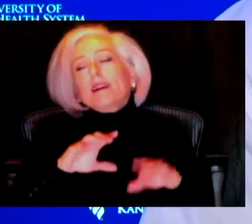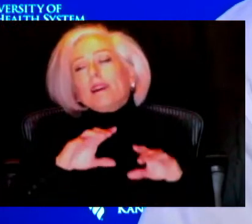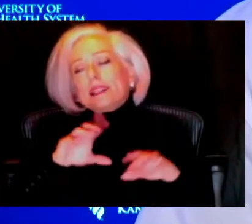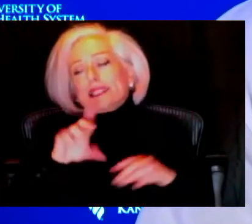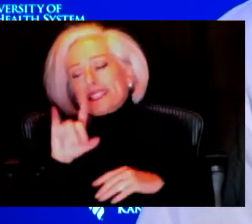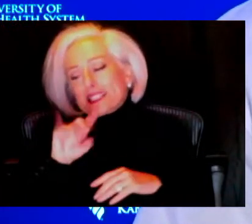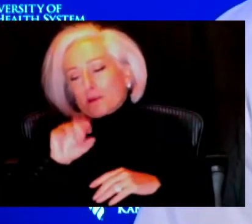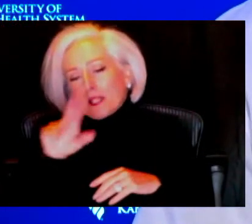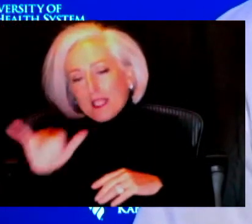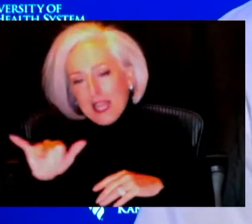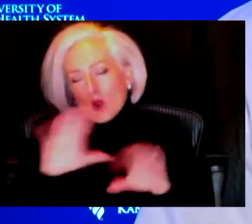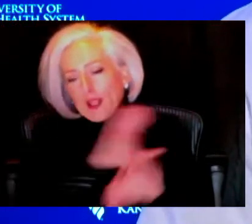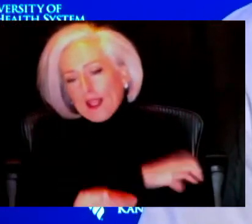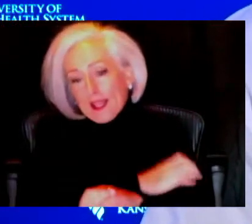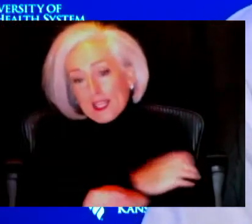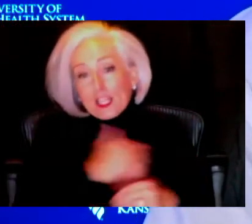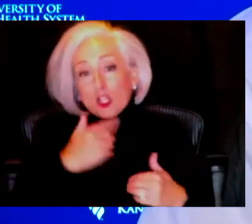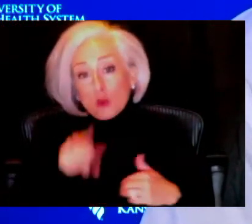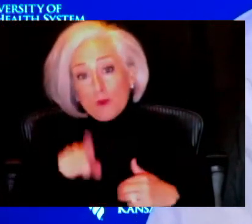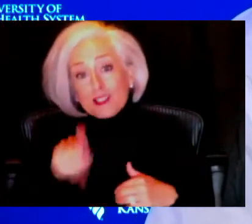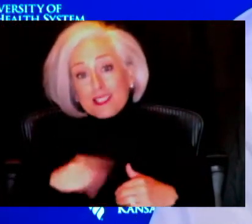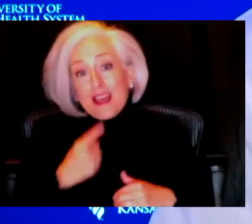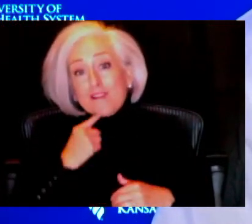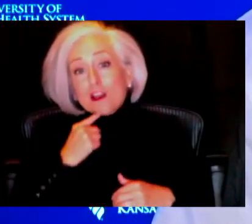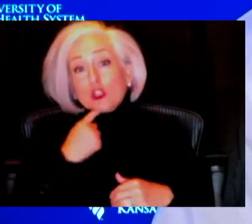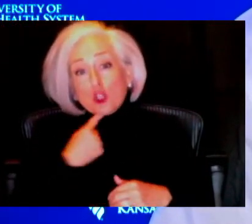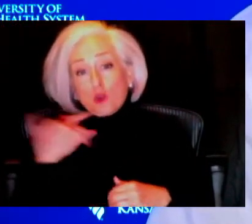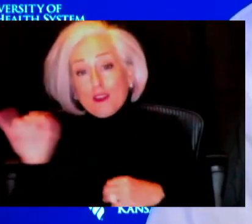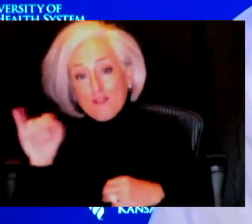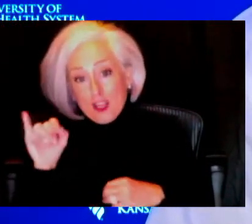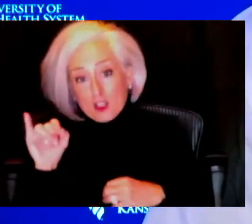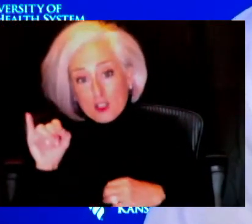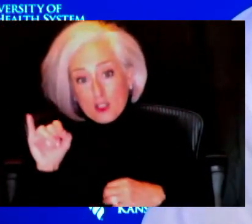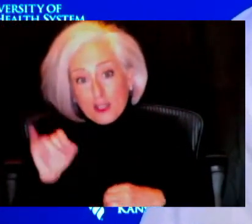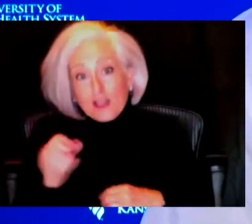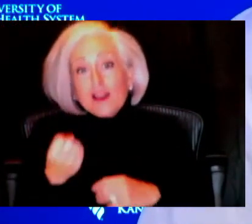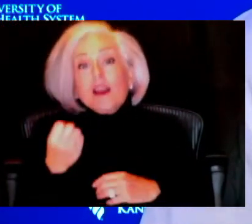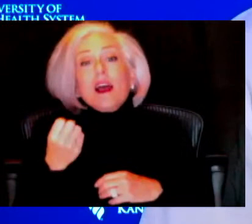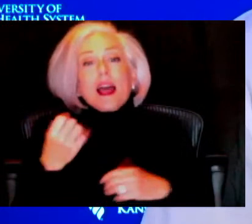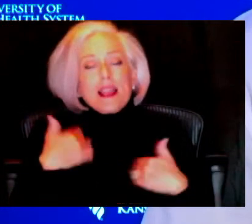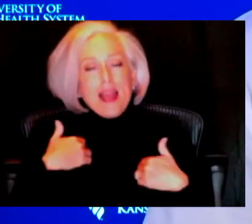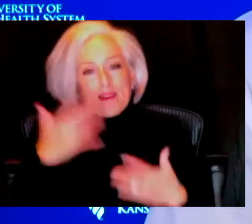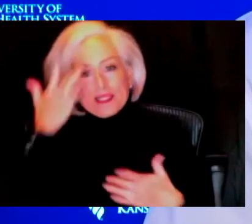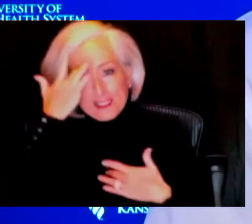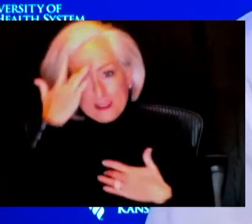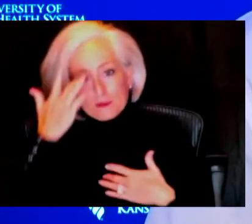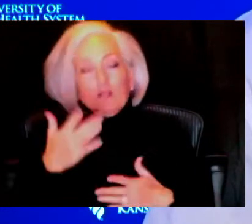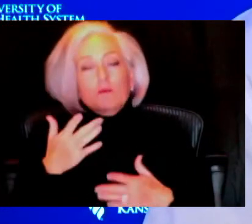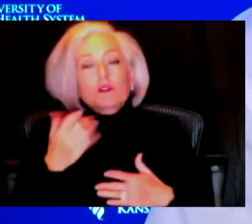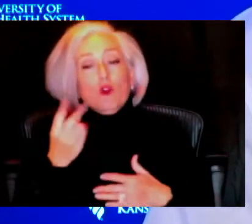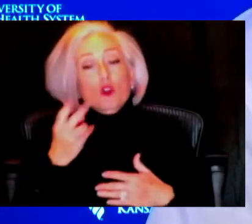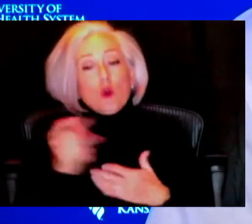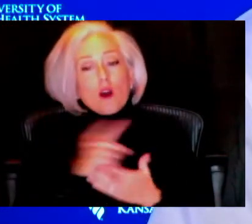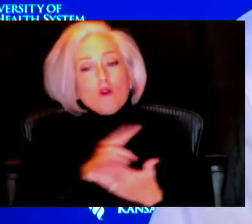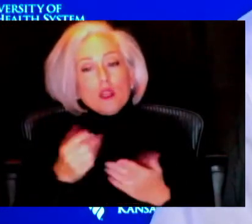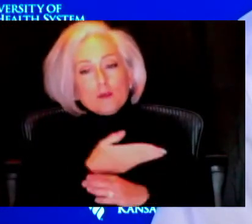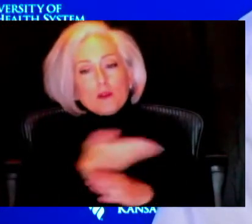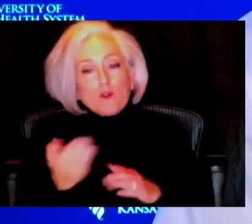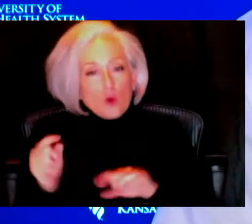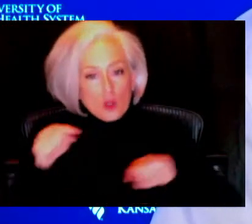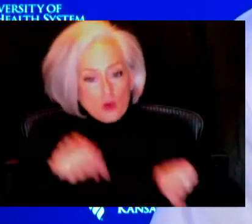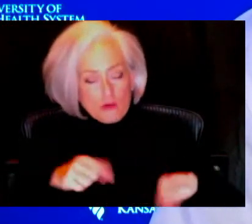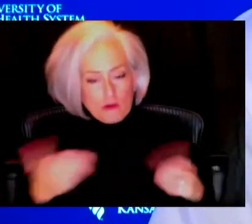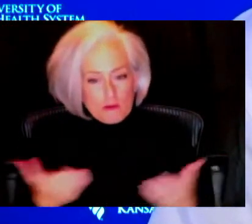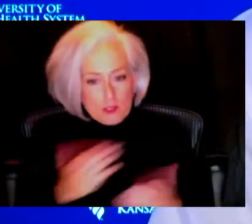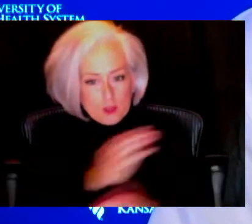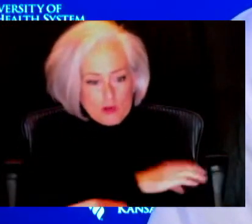infection and then those symptoms for 12 weeks prior to getting in. But if those symptoms persist, hopefully they will go away and you'll get back